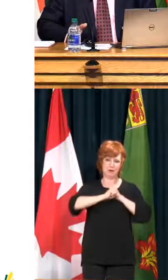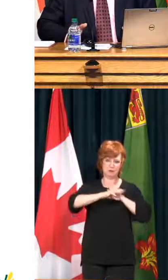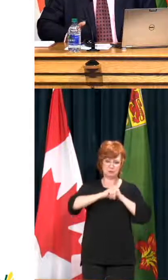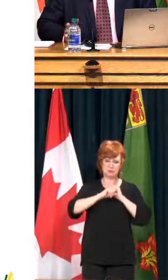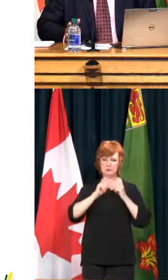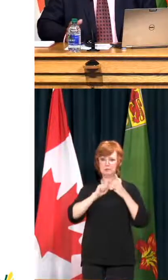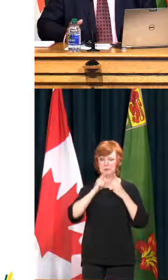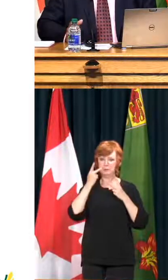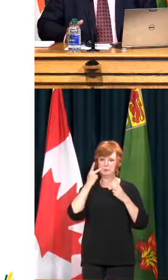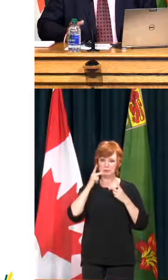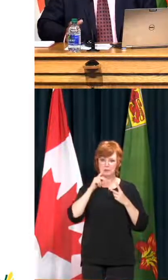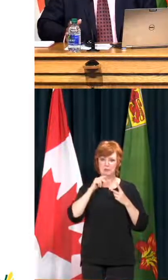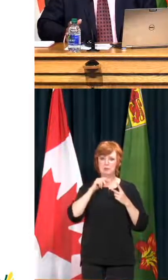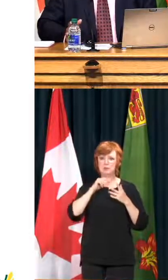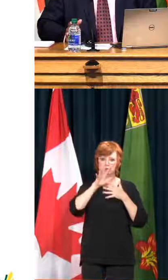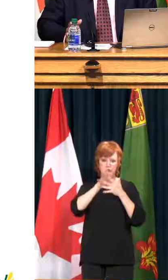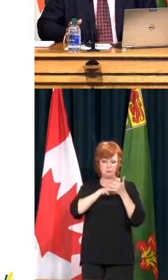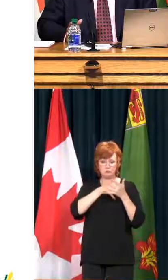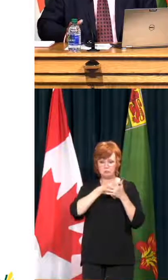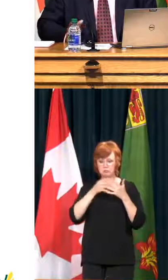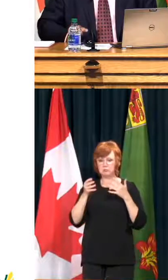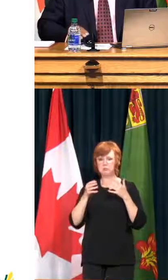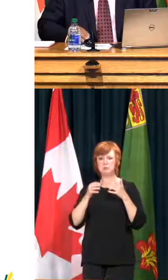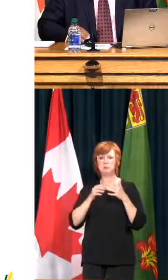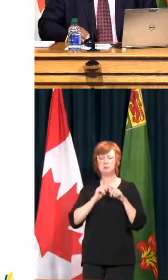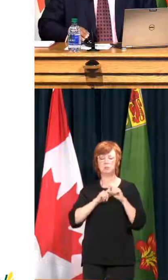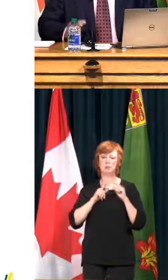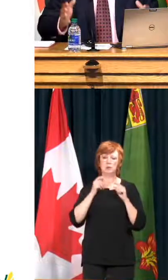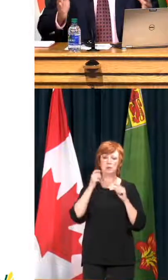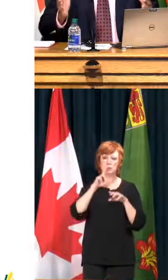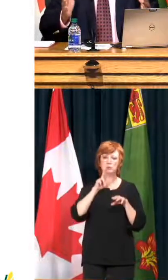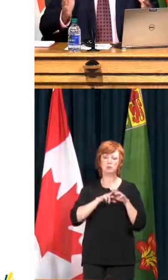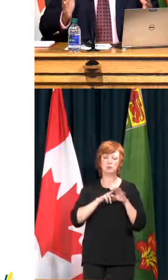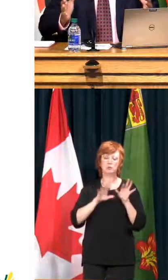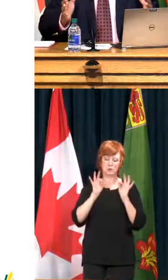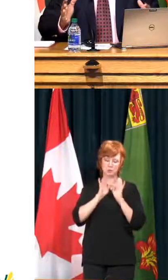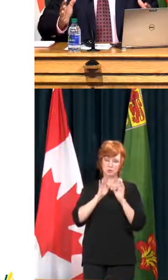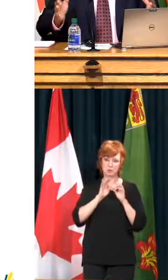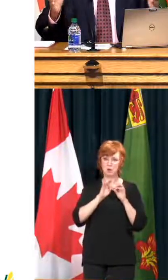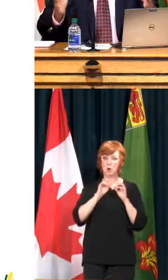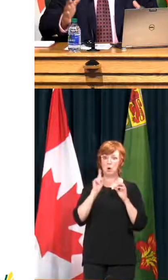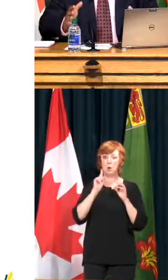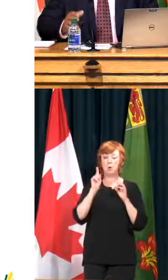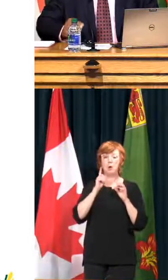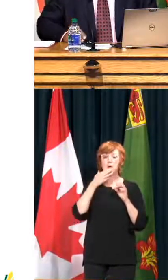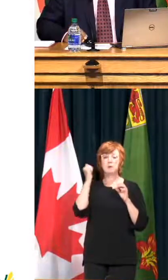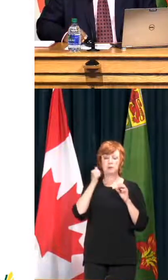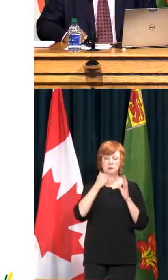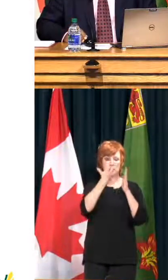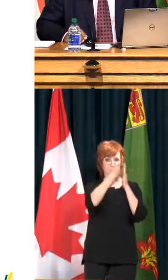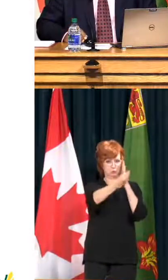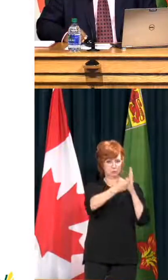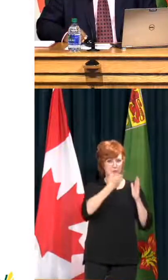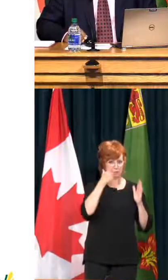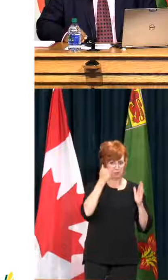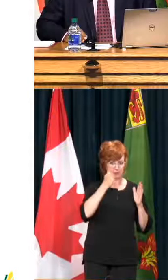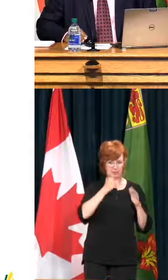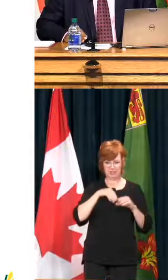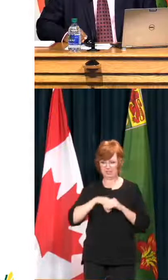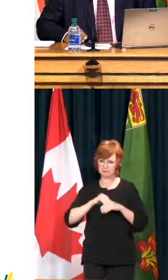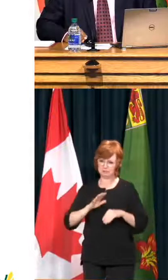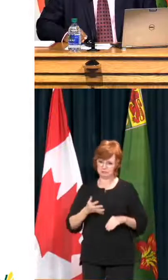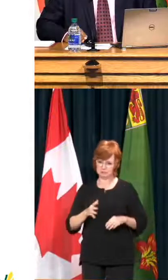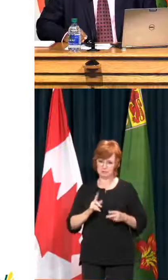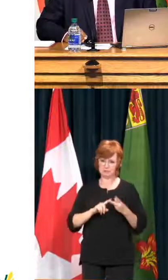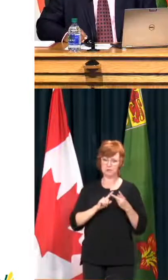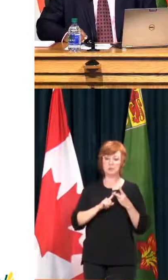thing is that, right now it's summer, outdoors is better than indoors. Small rooms with lots of people crammed in a